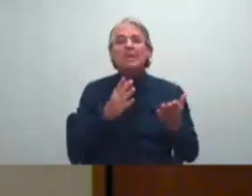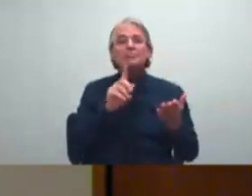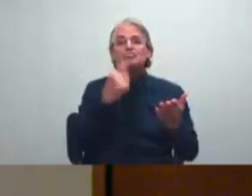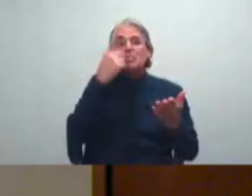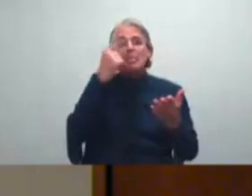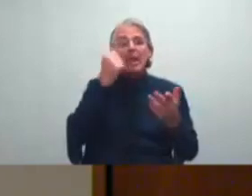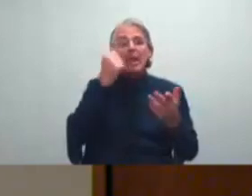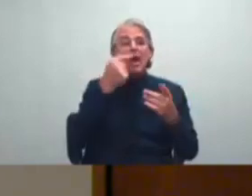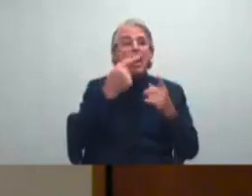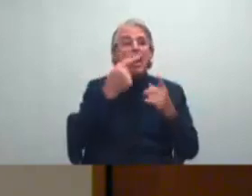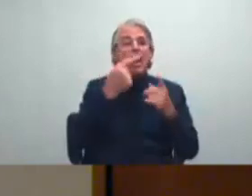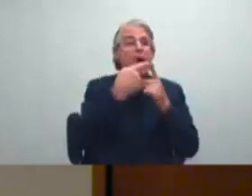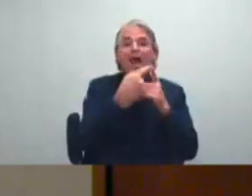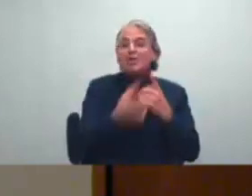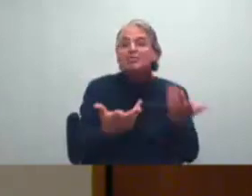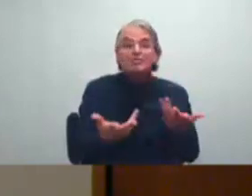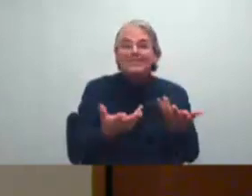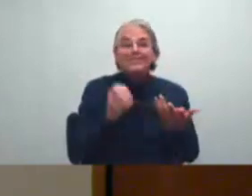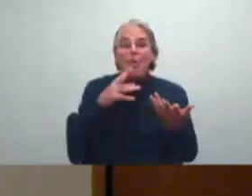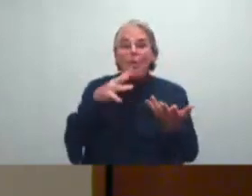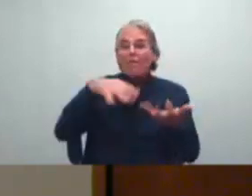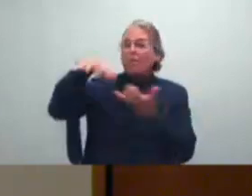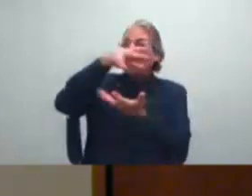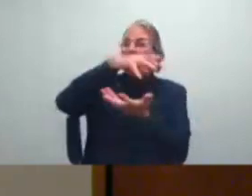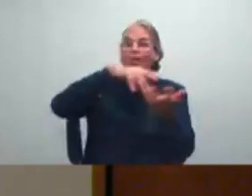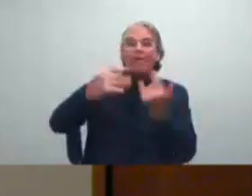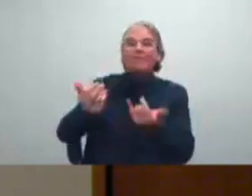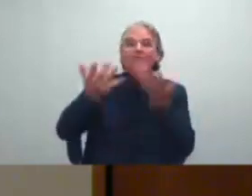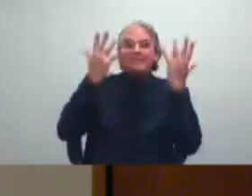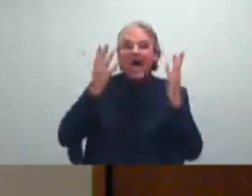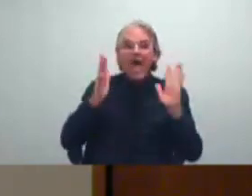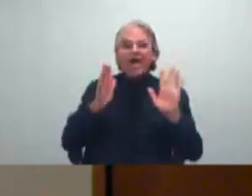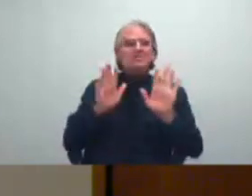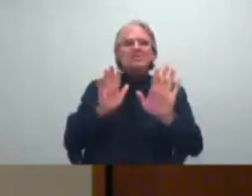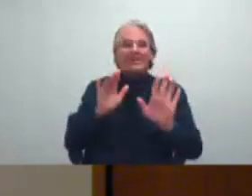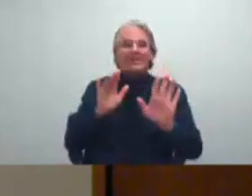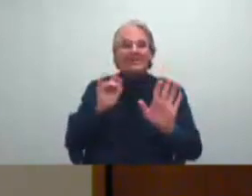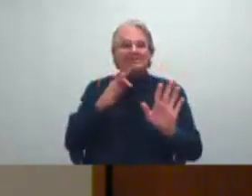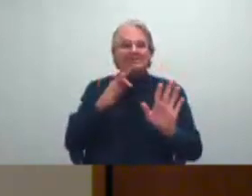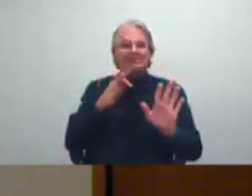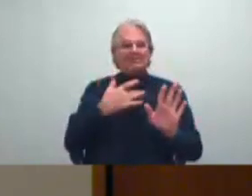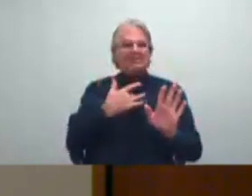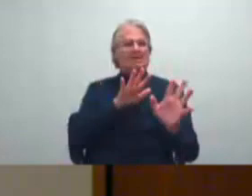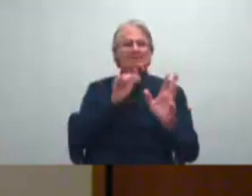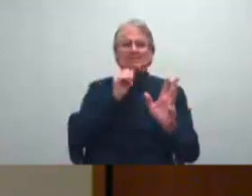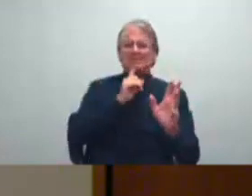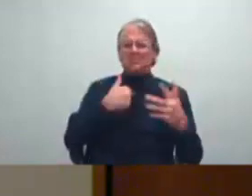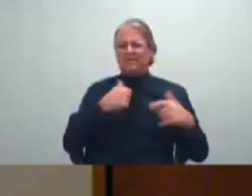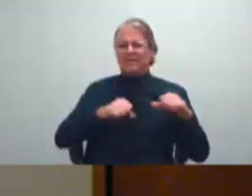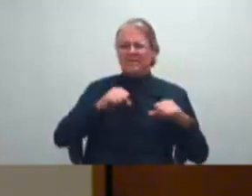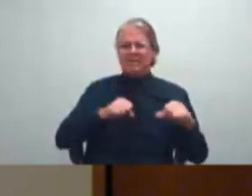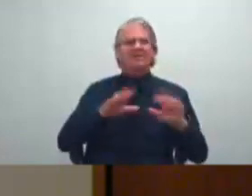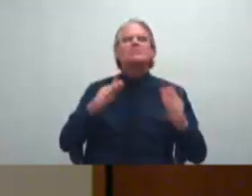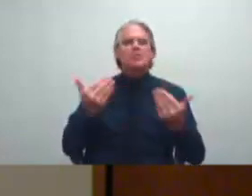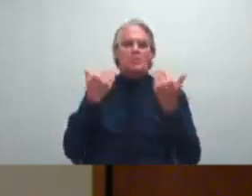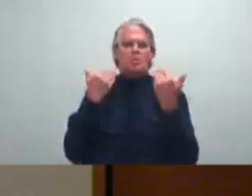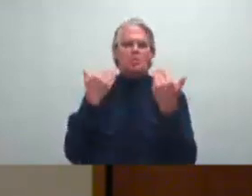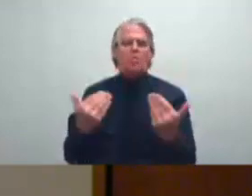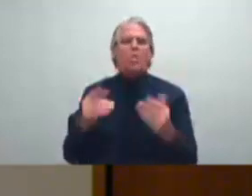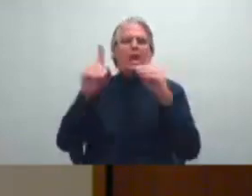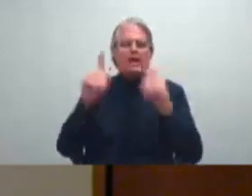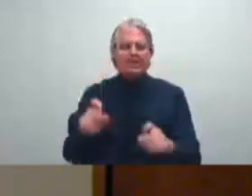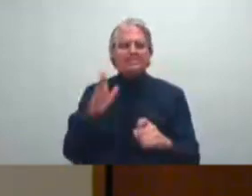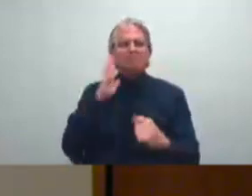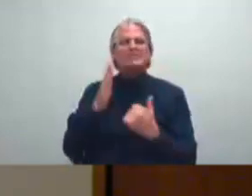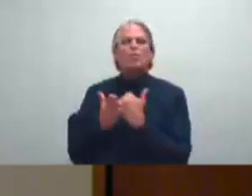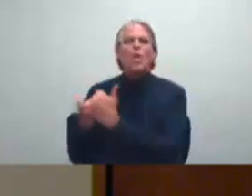gamble with it. It's best to just find out and know. It helps our hospitalists and our providers if you are for sure confirmed, because then they can protect